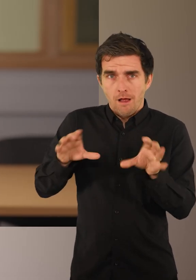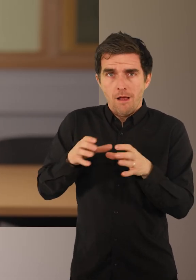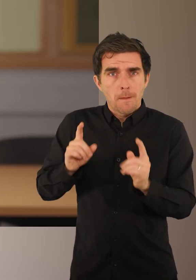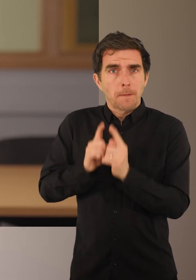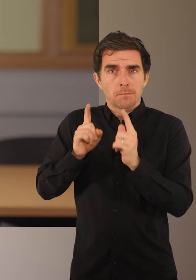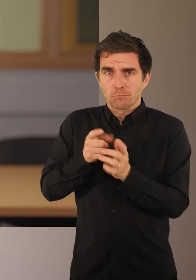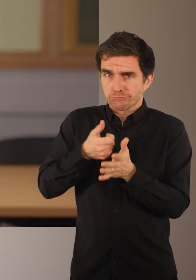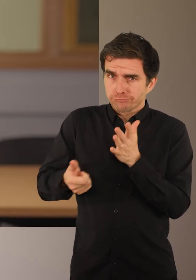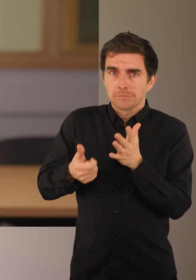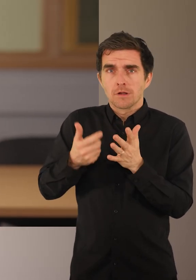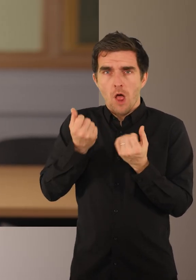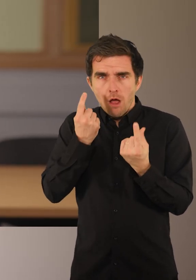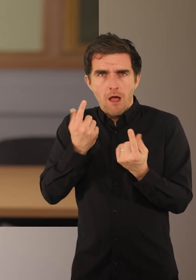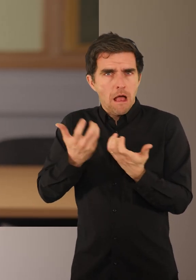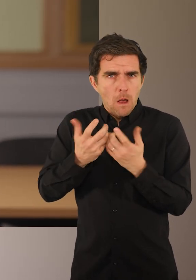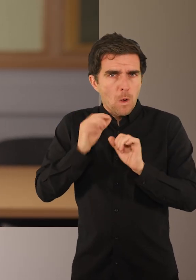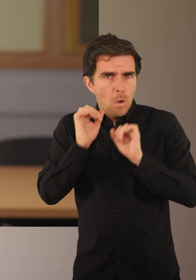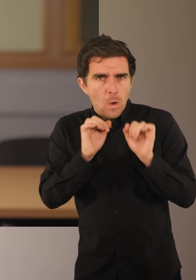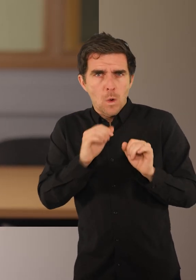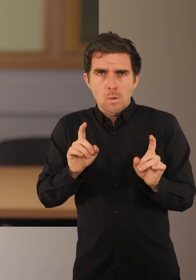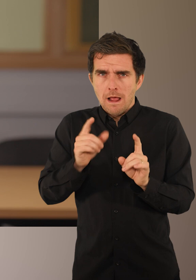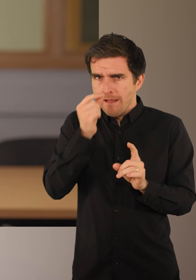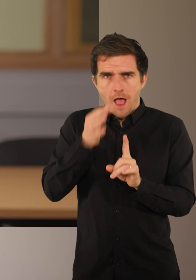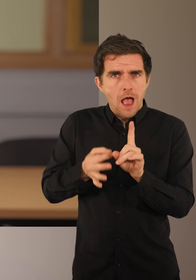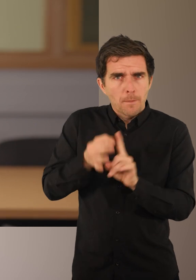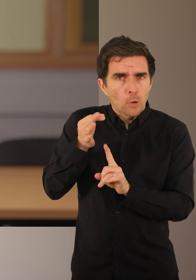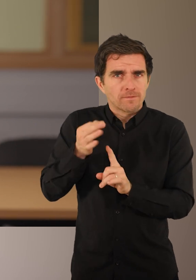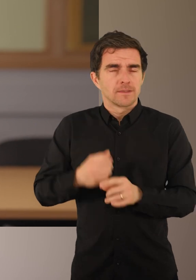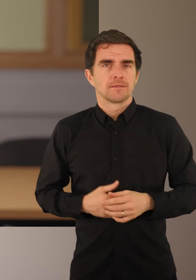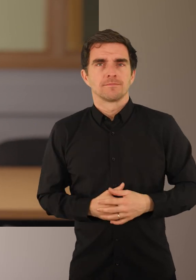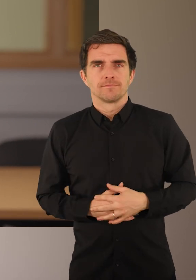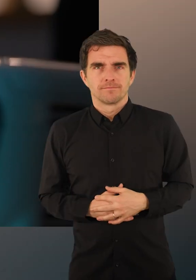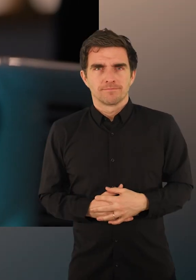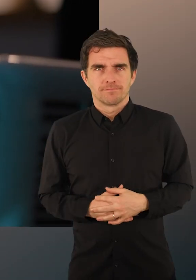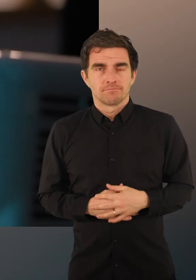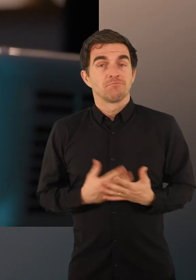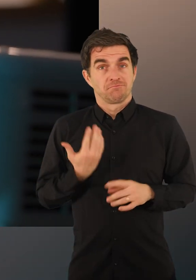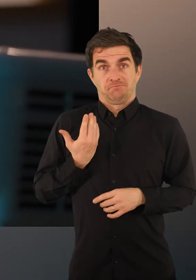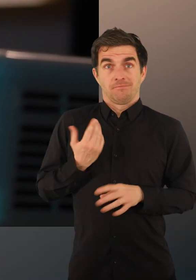young people meet regularly to help the team understand what works well and what things could improve.